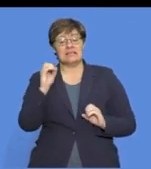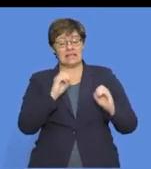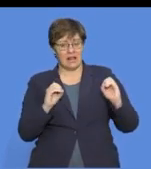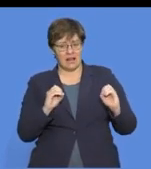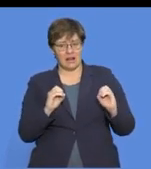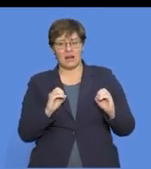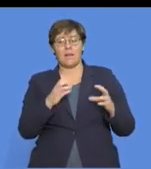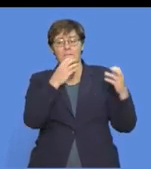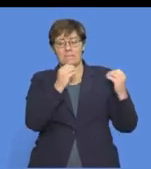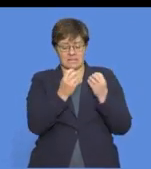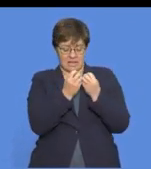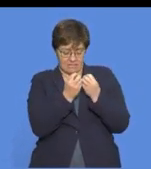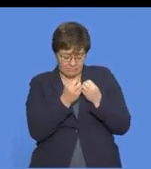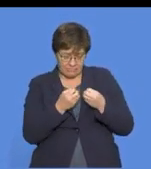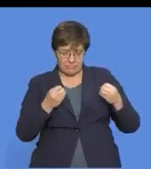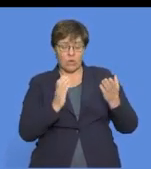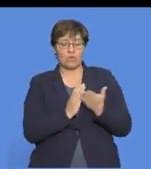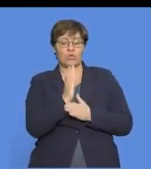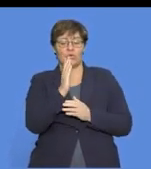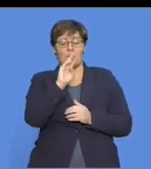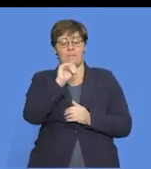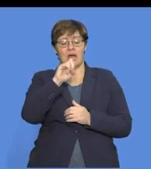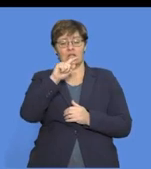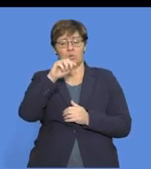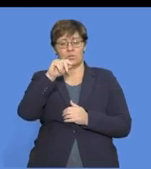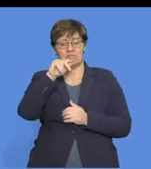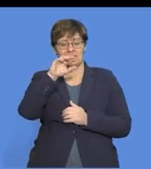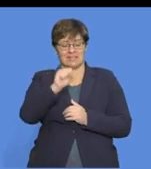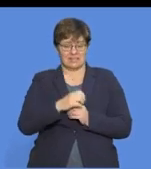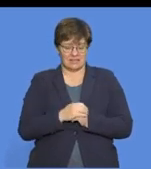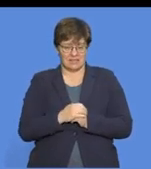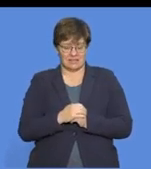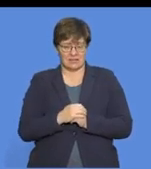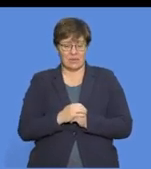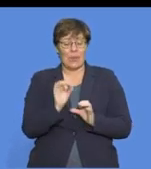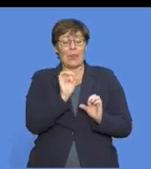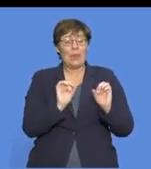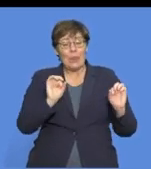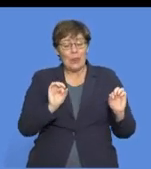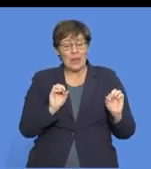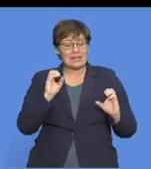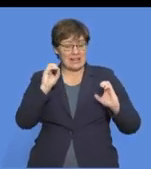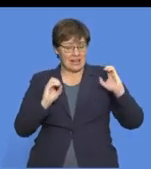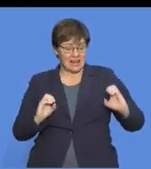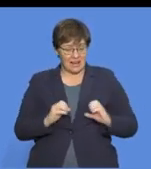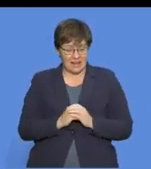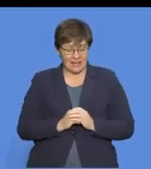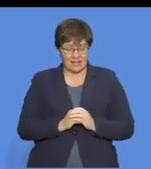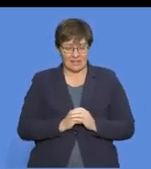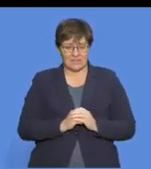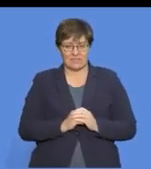Cell that is busy dividing by mitosis. Small cells,